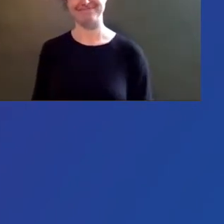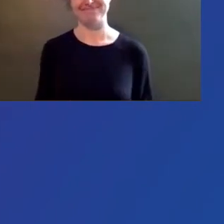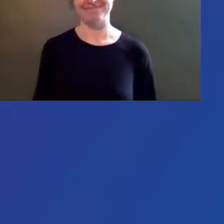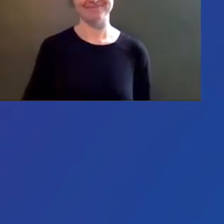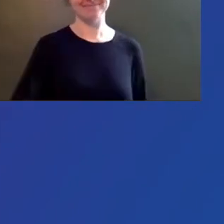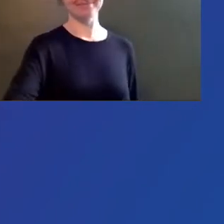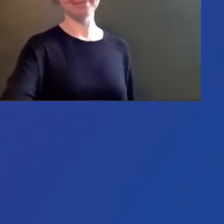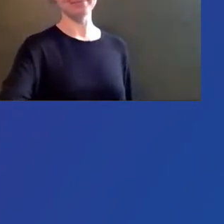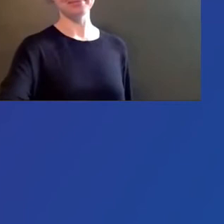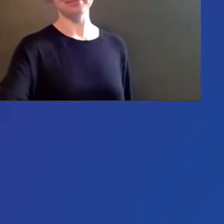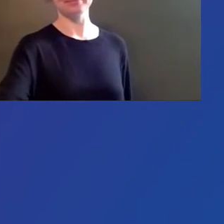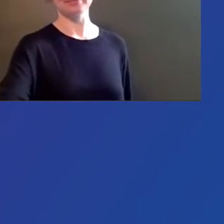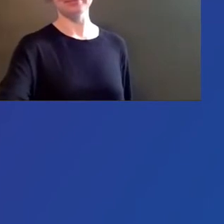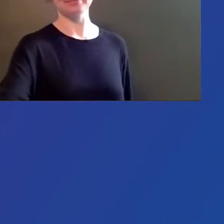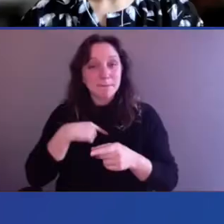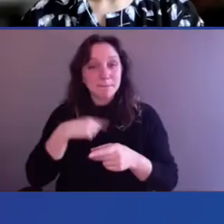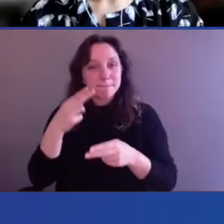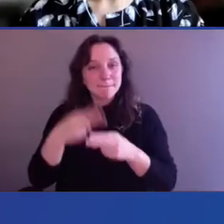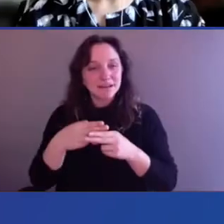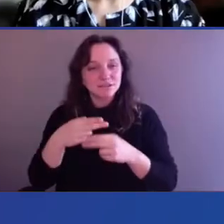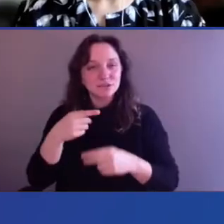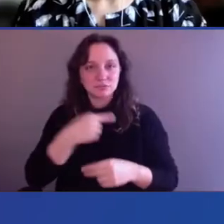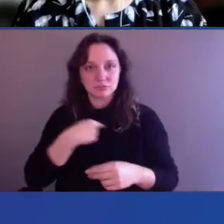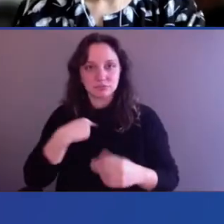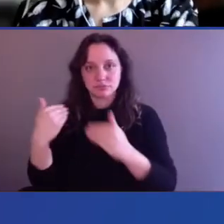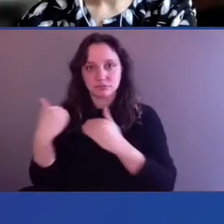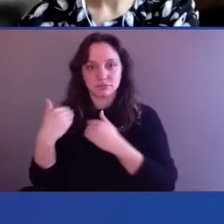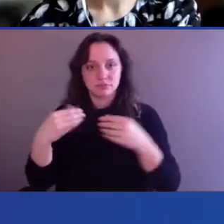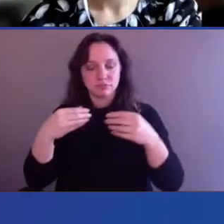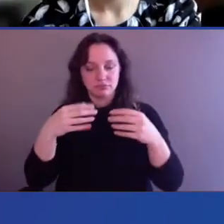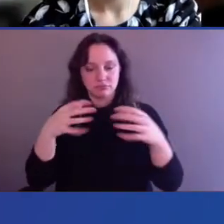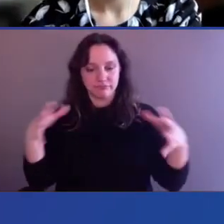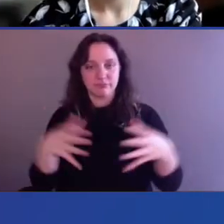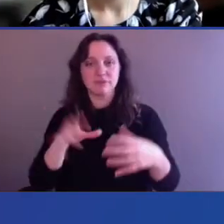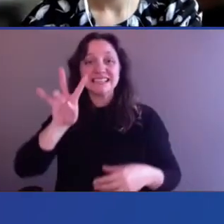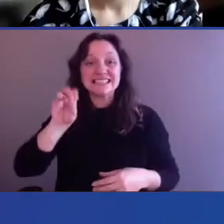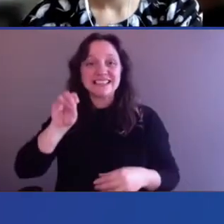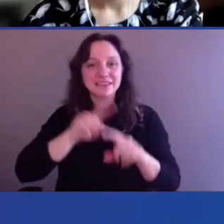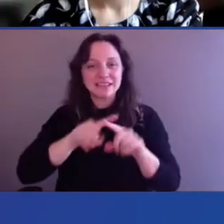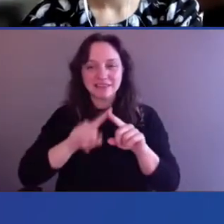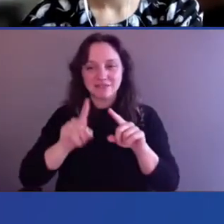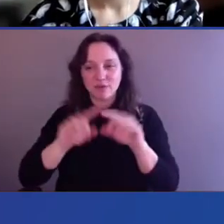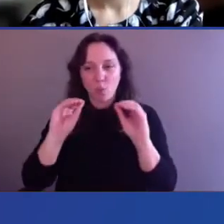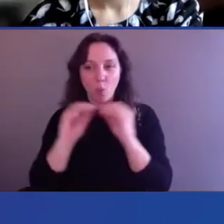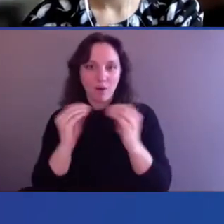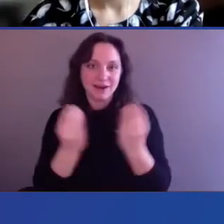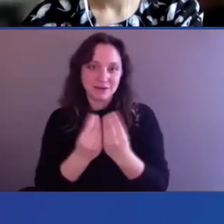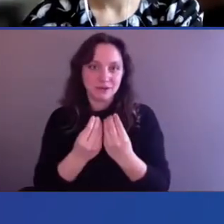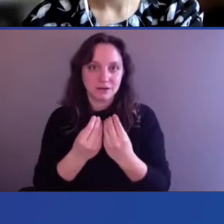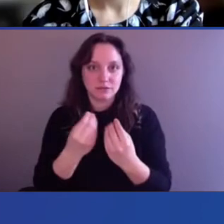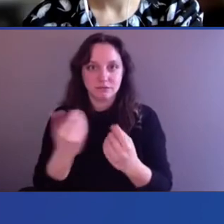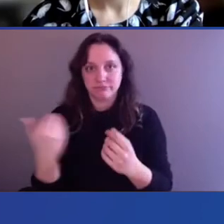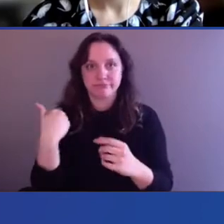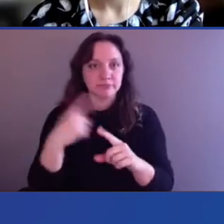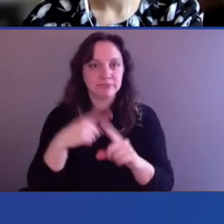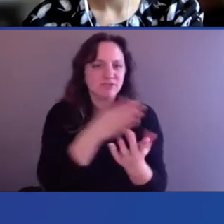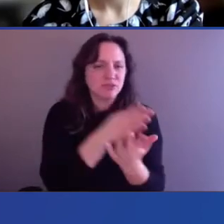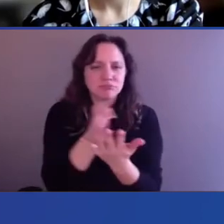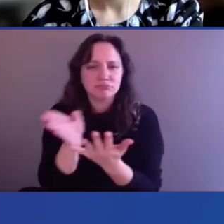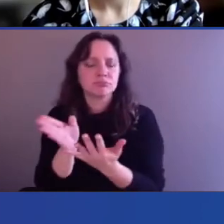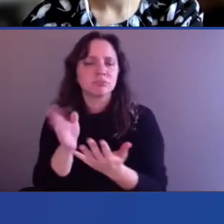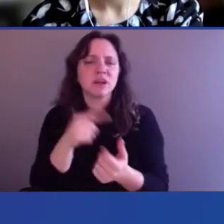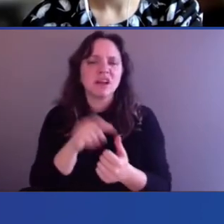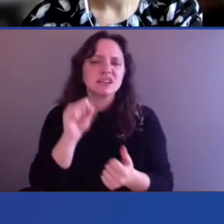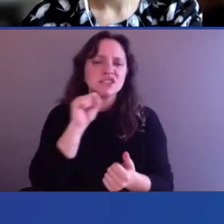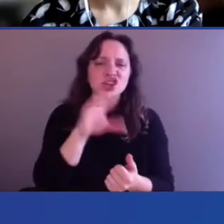of 70 Asian-led, Asian-serving nonprofits. They all do direct service work in any number of issue areas: senior services, mental health